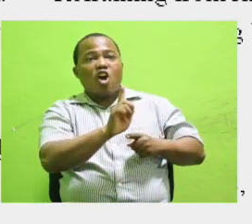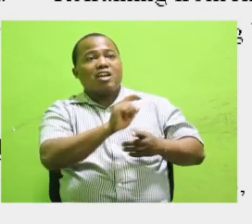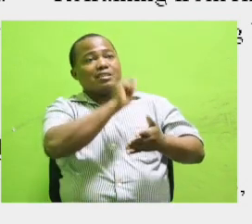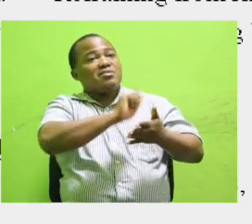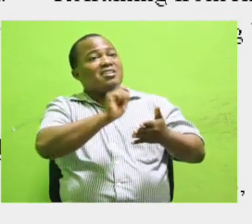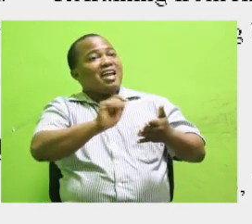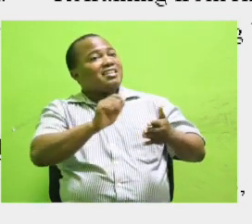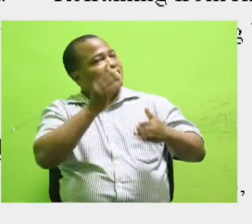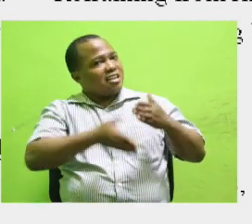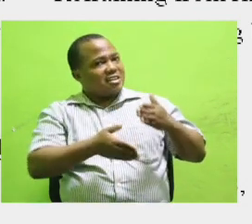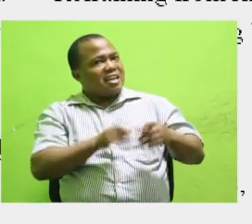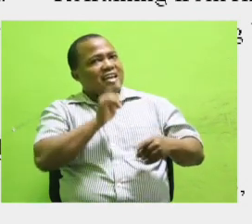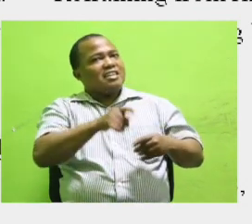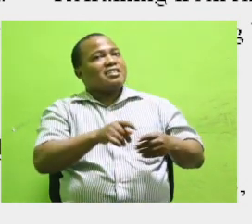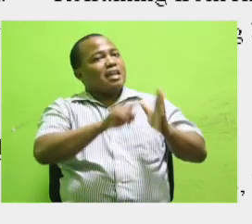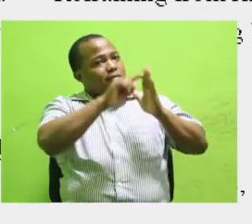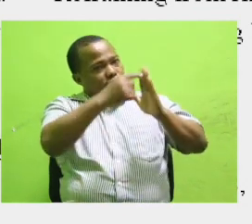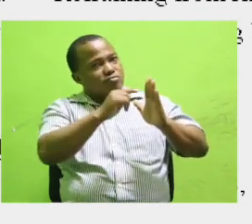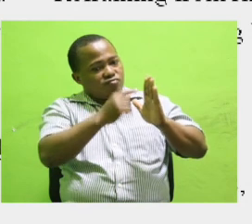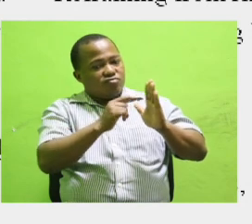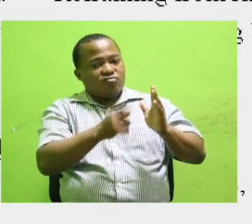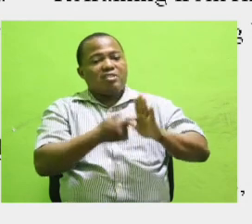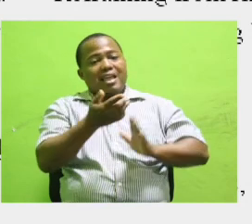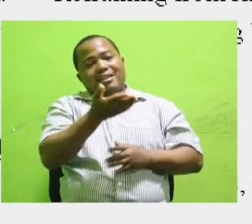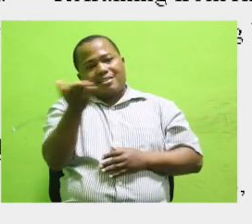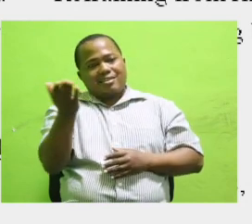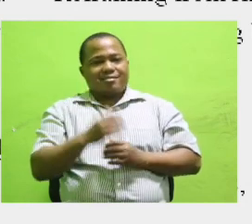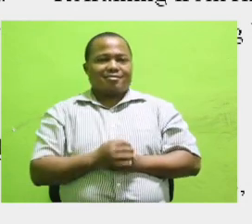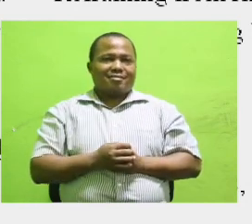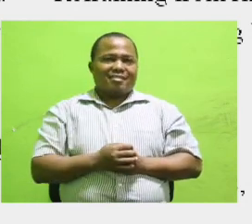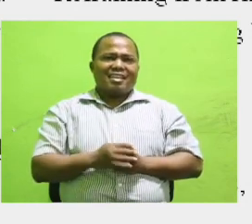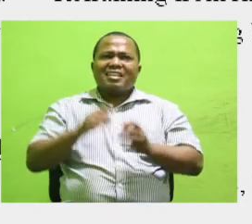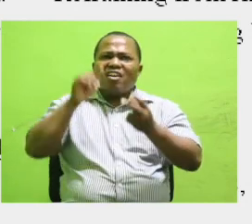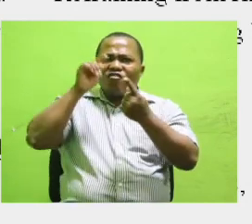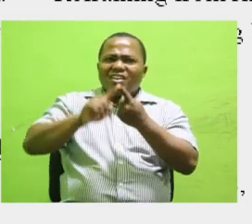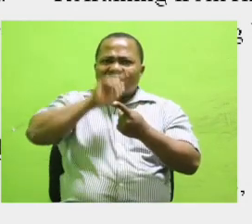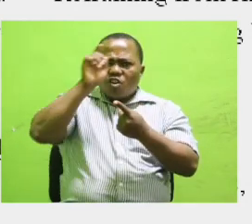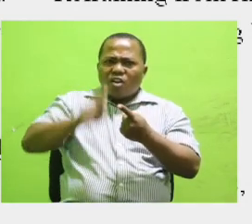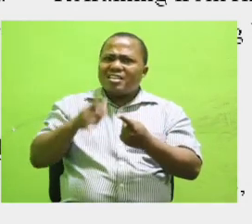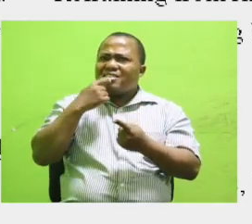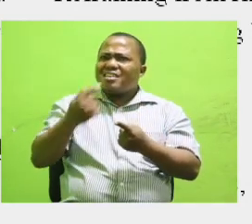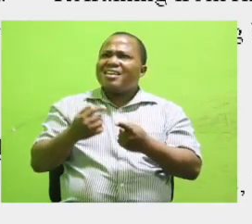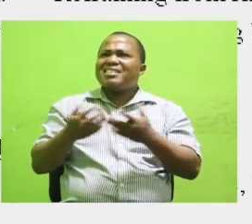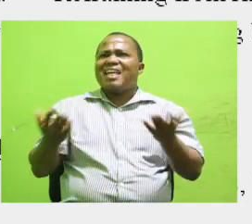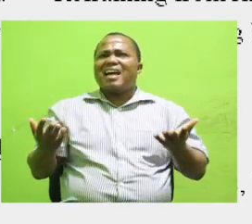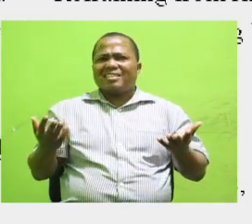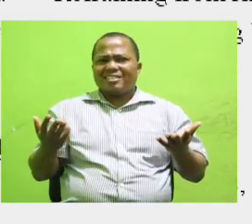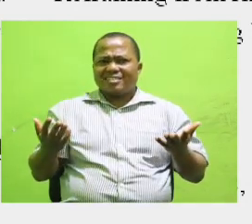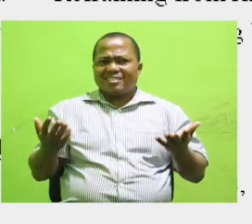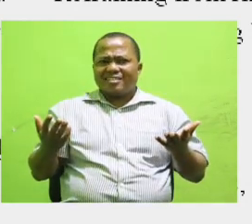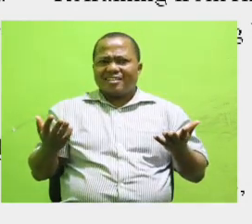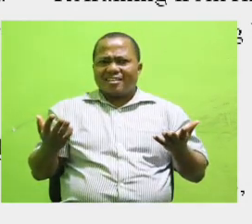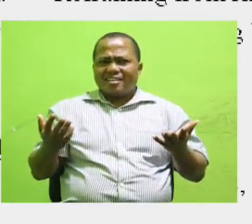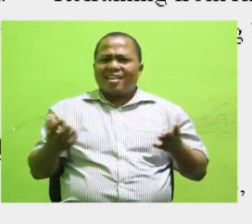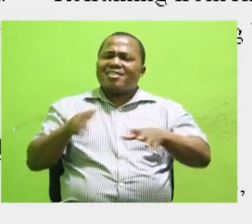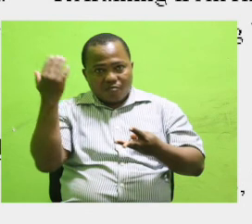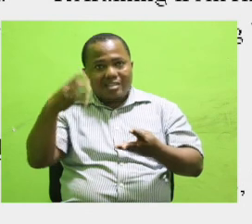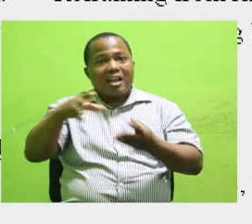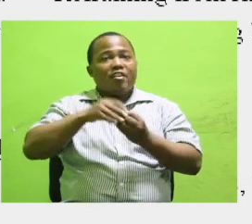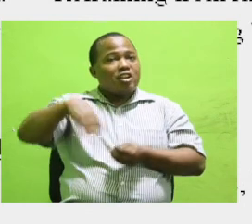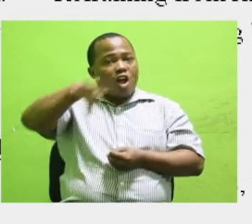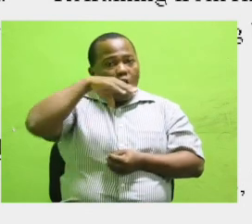A and B. You should just put it in your head like that, because our first question says that you just have to